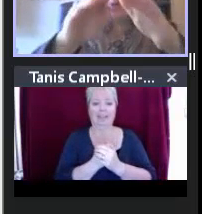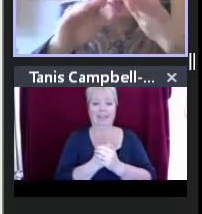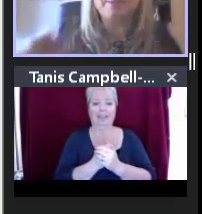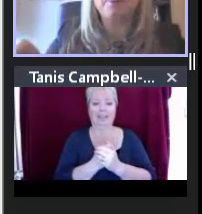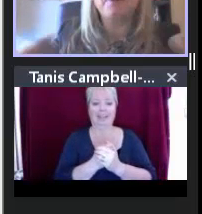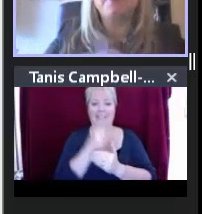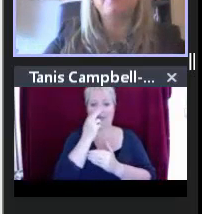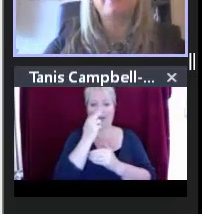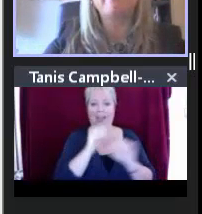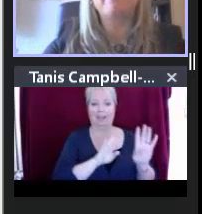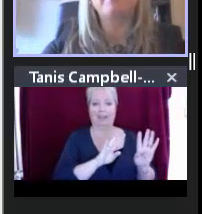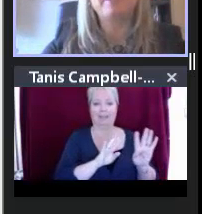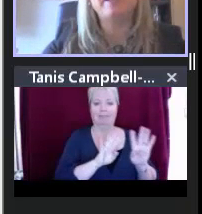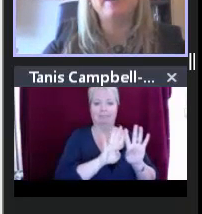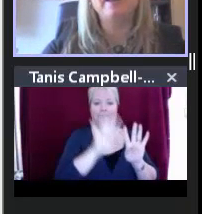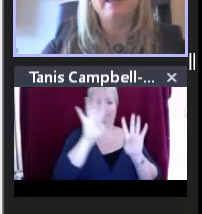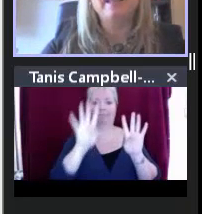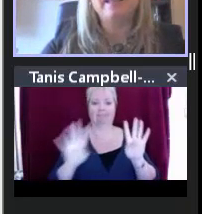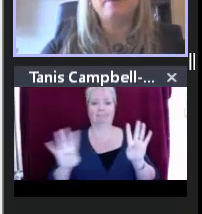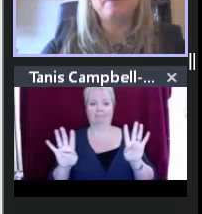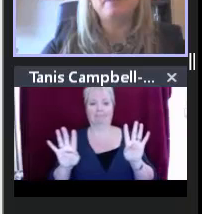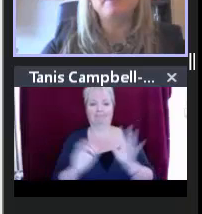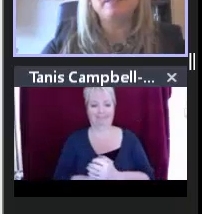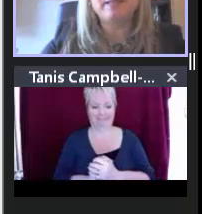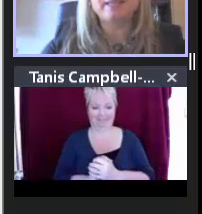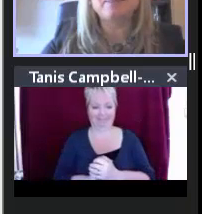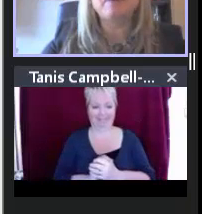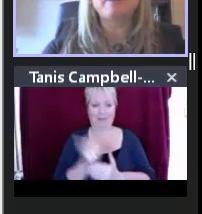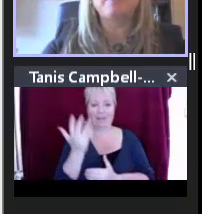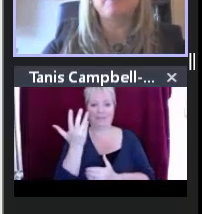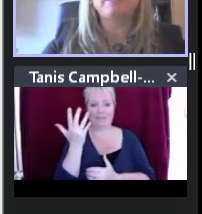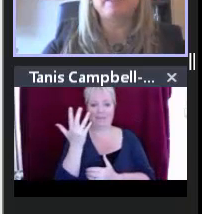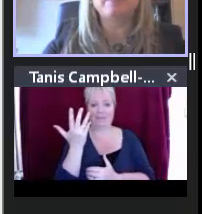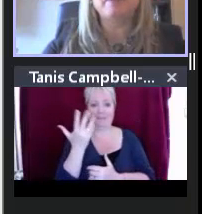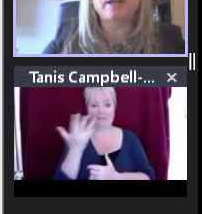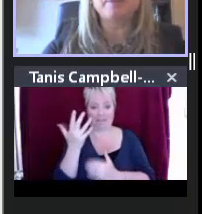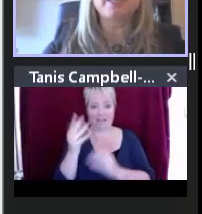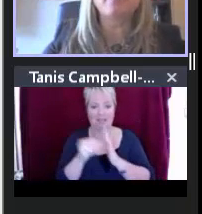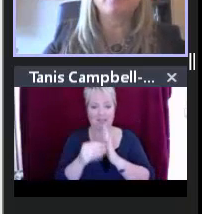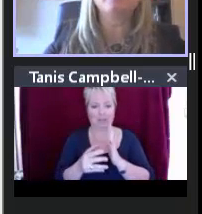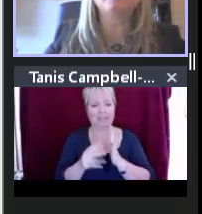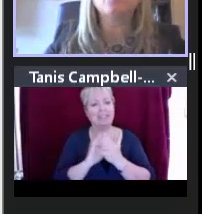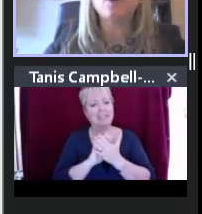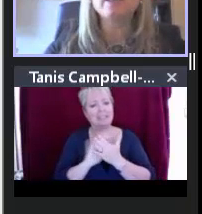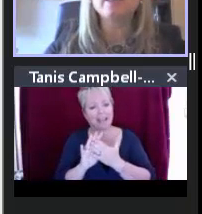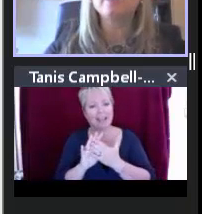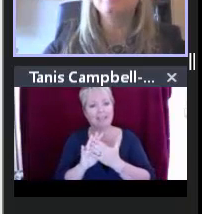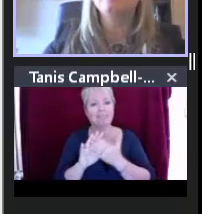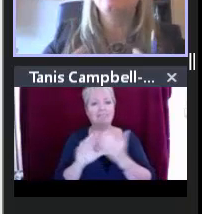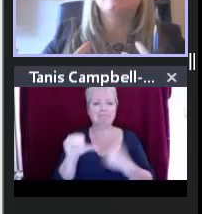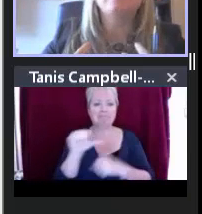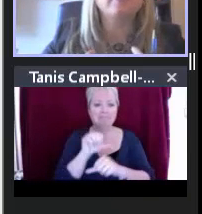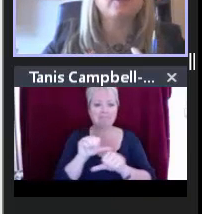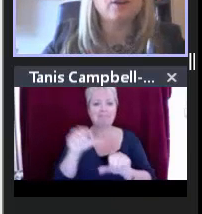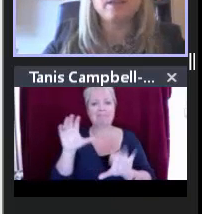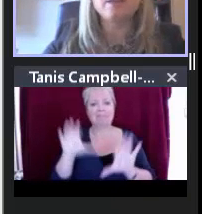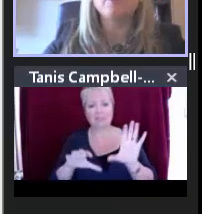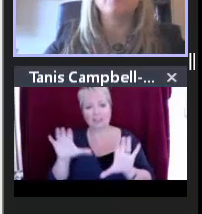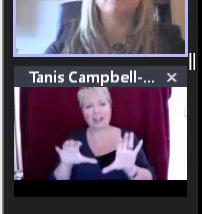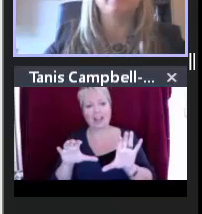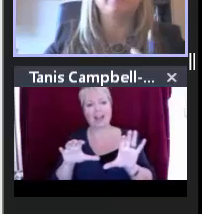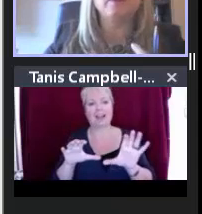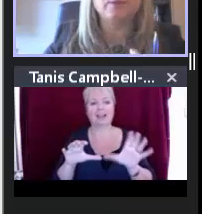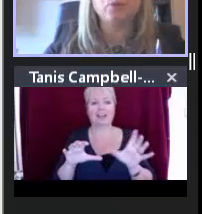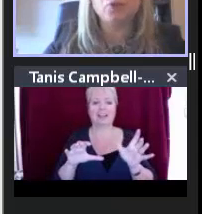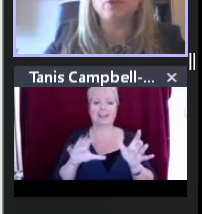as you'll notice, the 5 of them there. It was really nice. We spent some time together talking